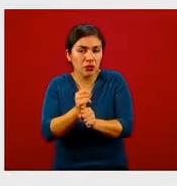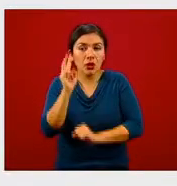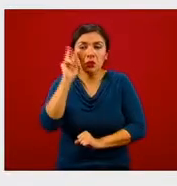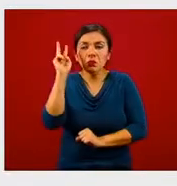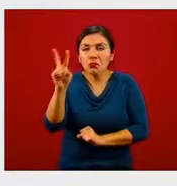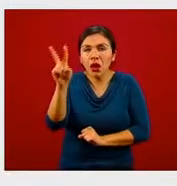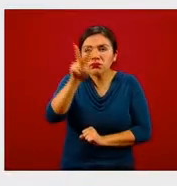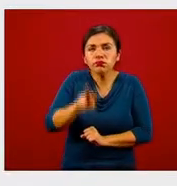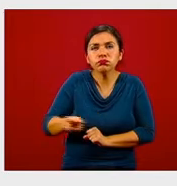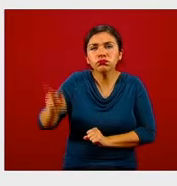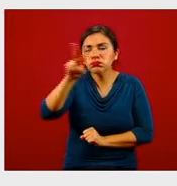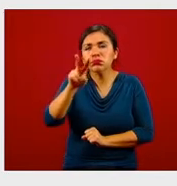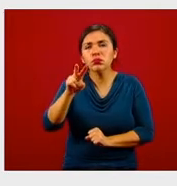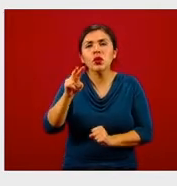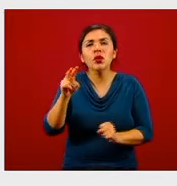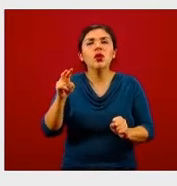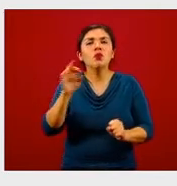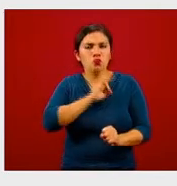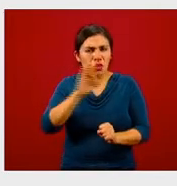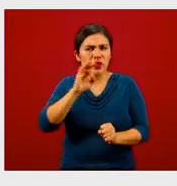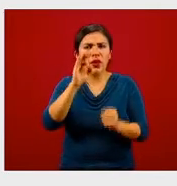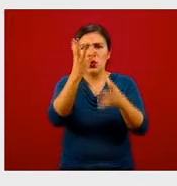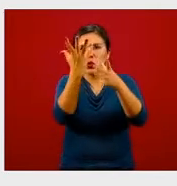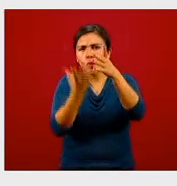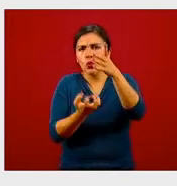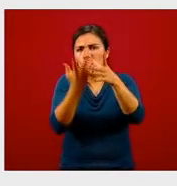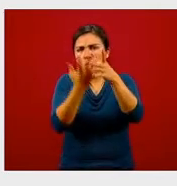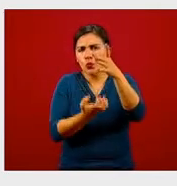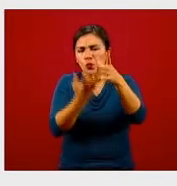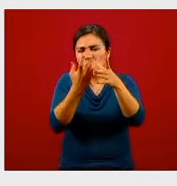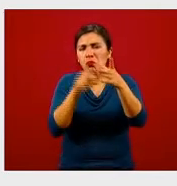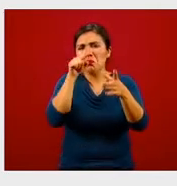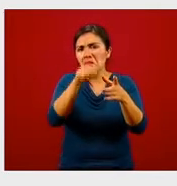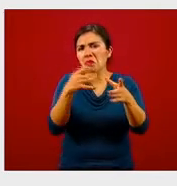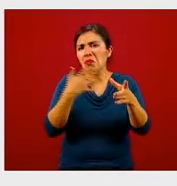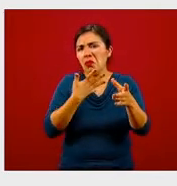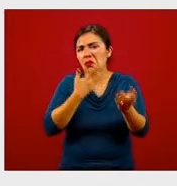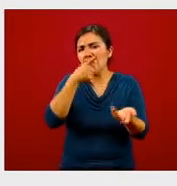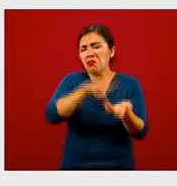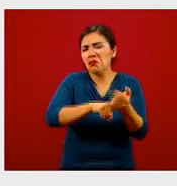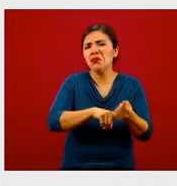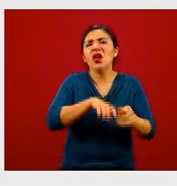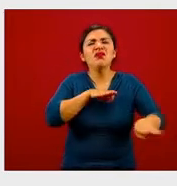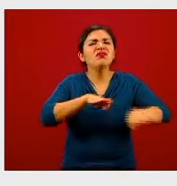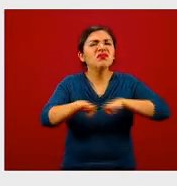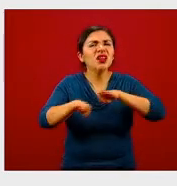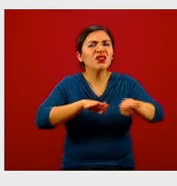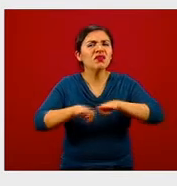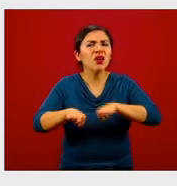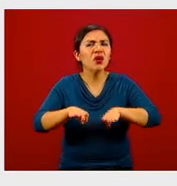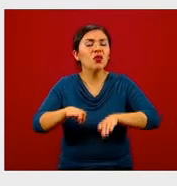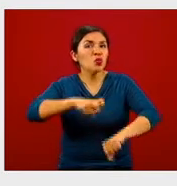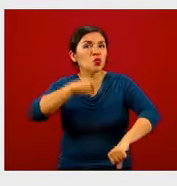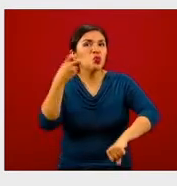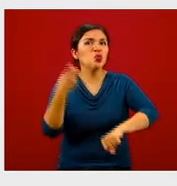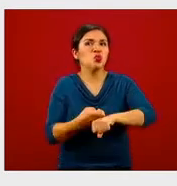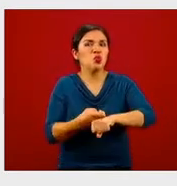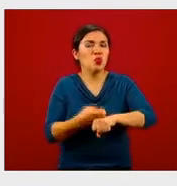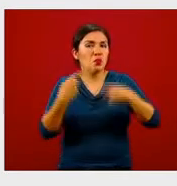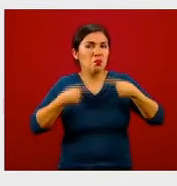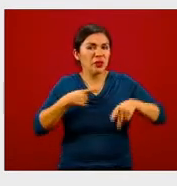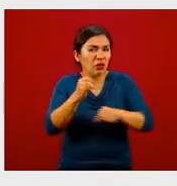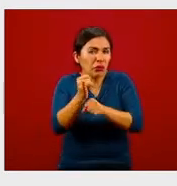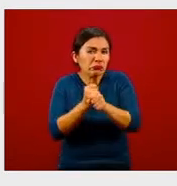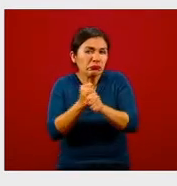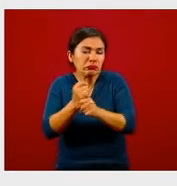for example, these are formal jobs, or the formal jobs of the research team. It